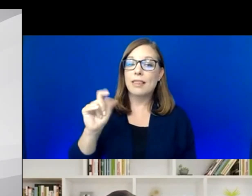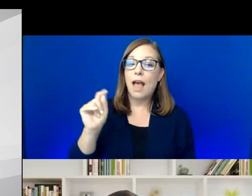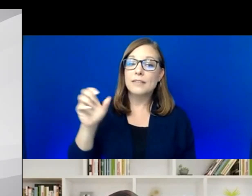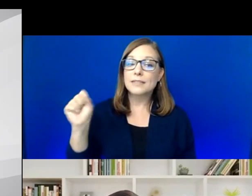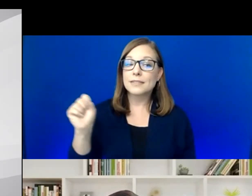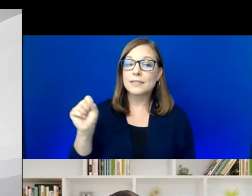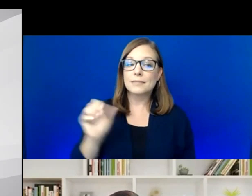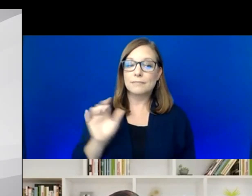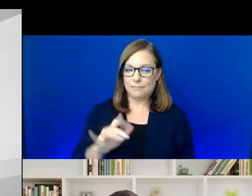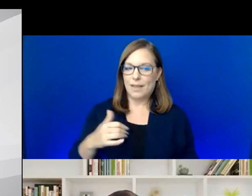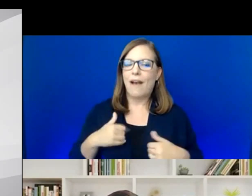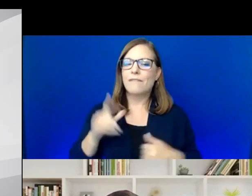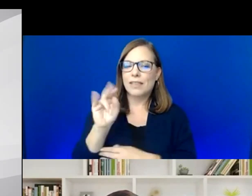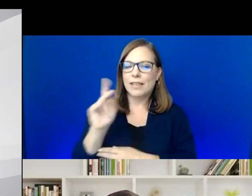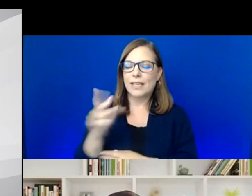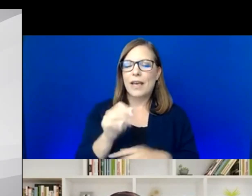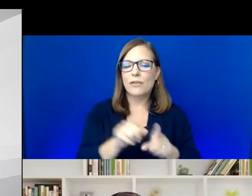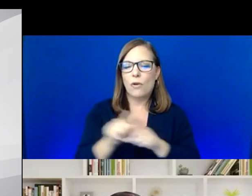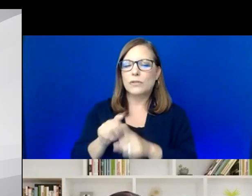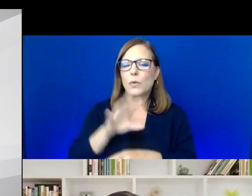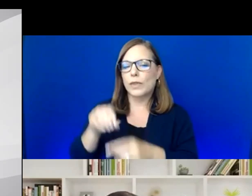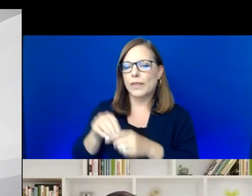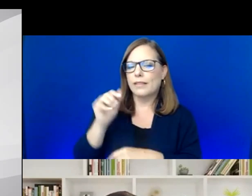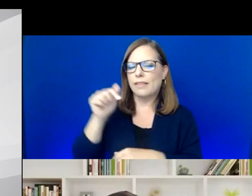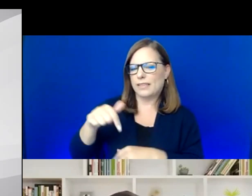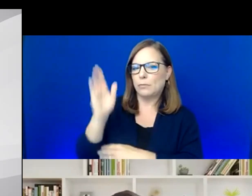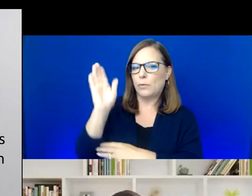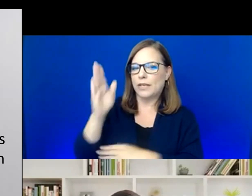And we have a direct link as well in the presentation.